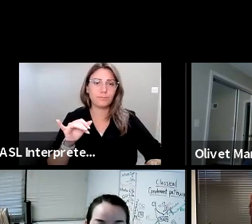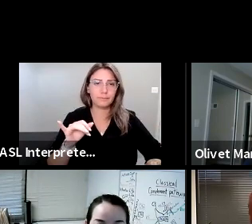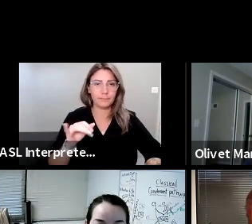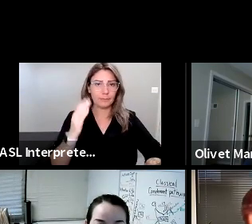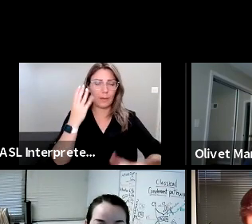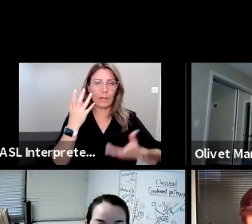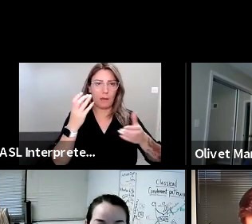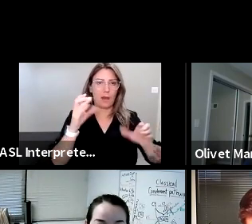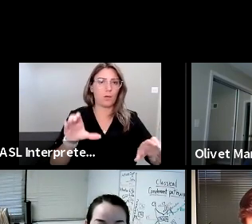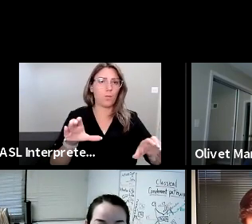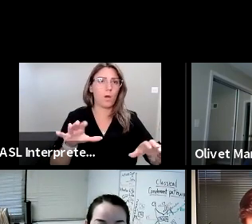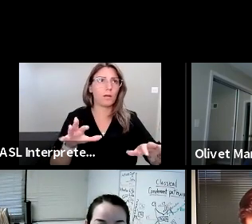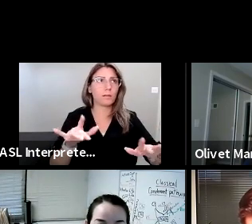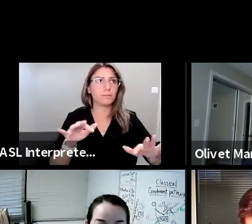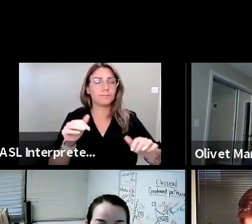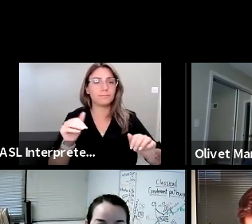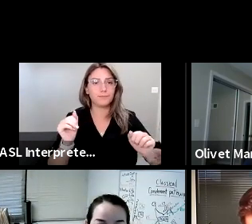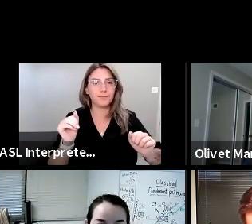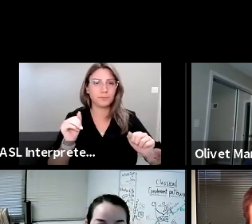to,